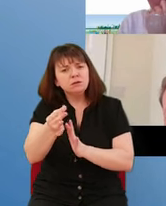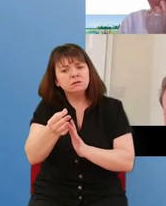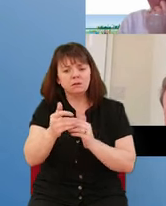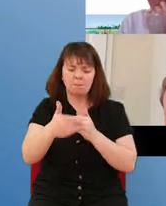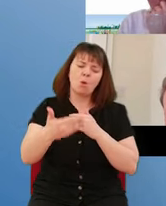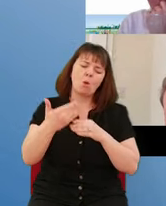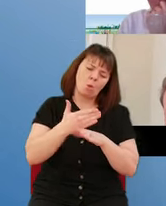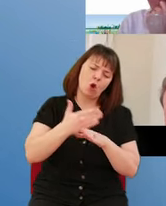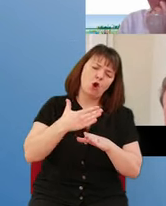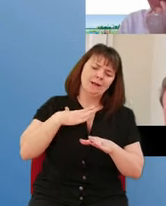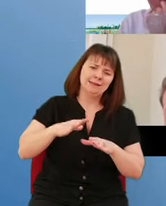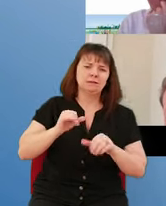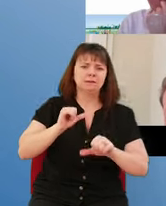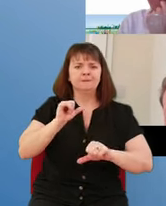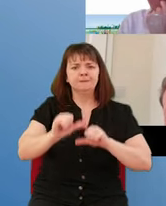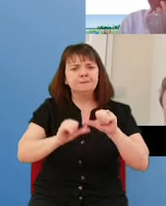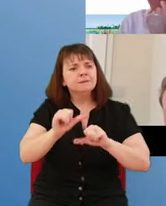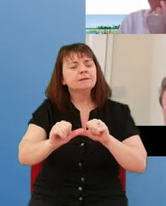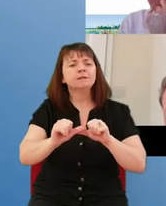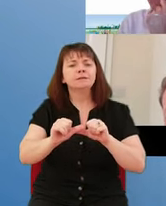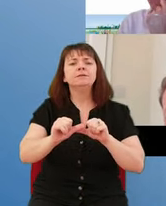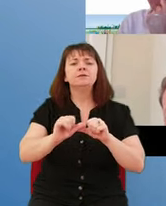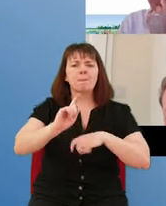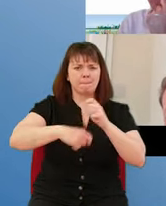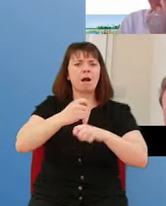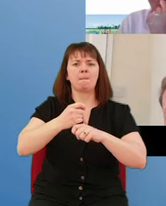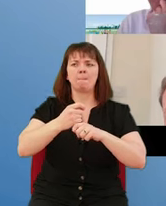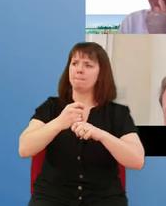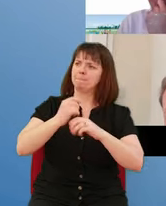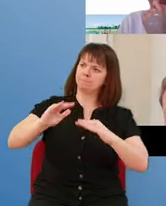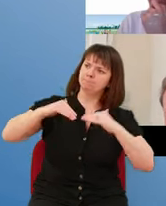So keep up the work with them.